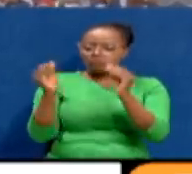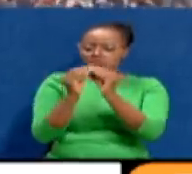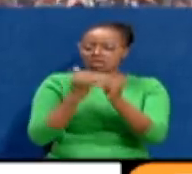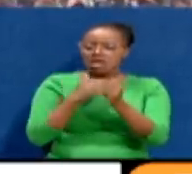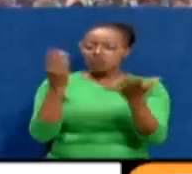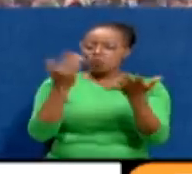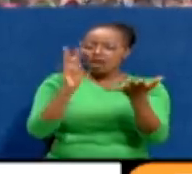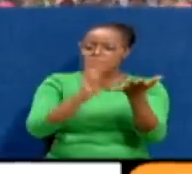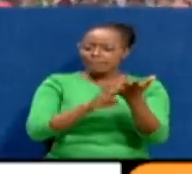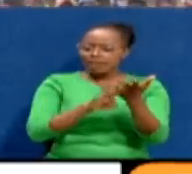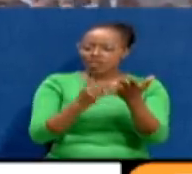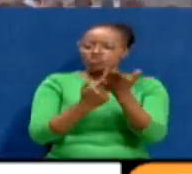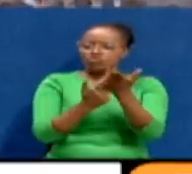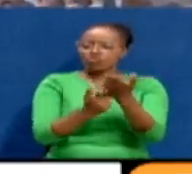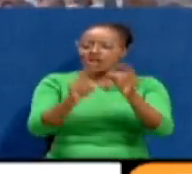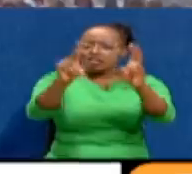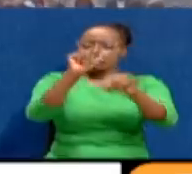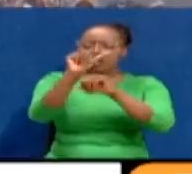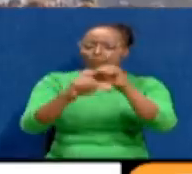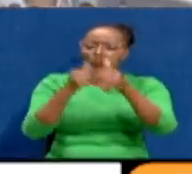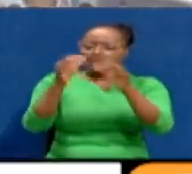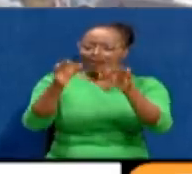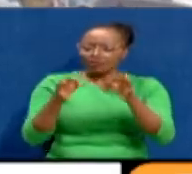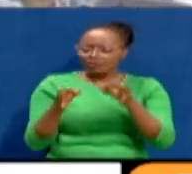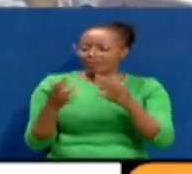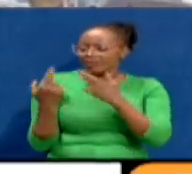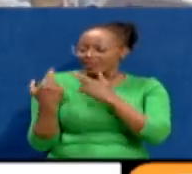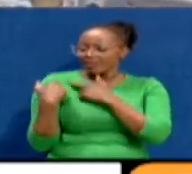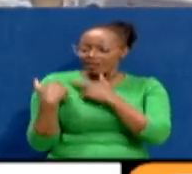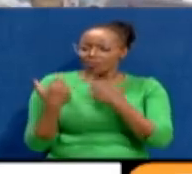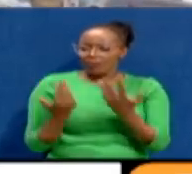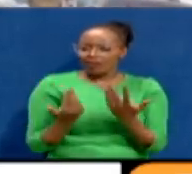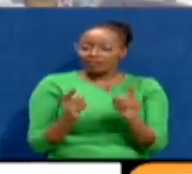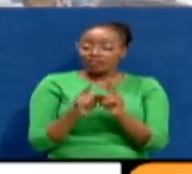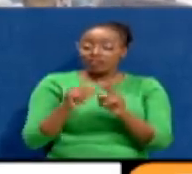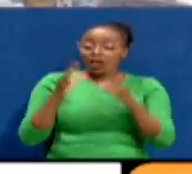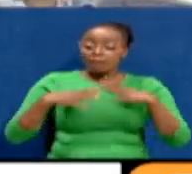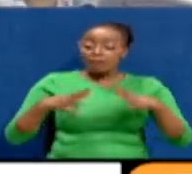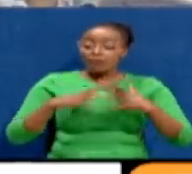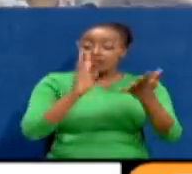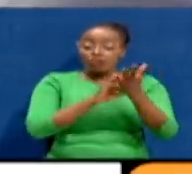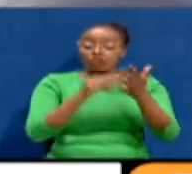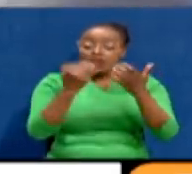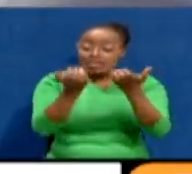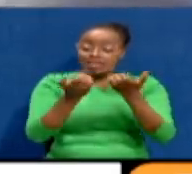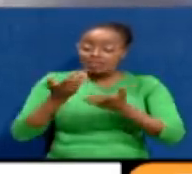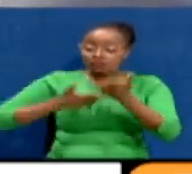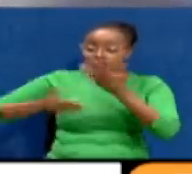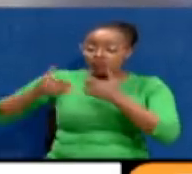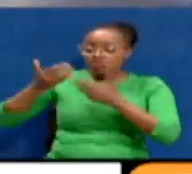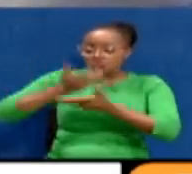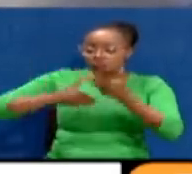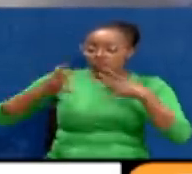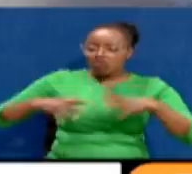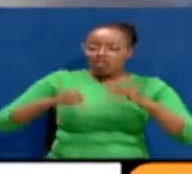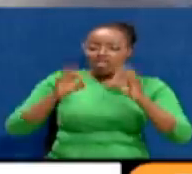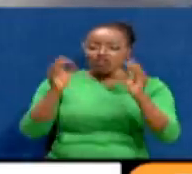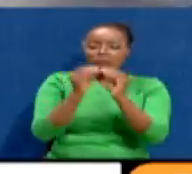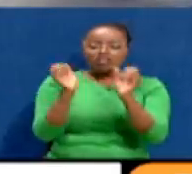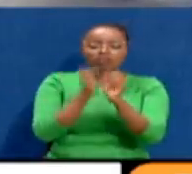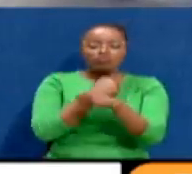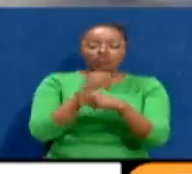Migori to discuss the issues of accountability. The people of Migori needed to engage. How do you engage with your people when you can't meet?